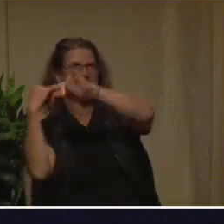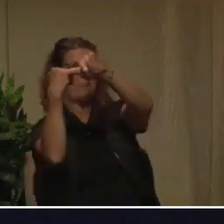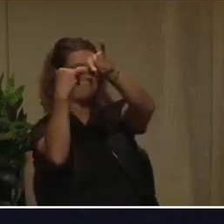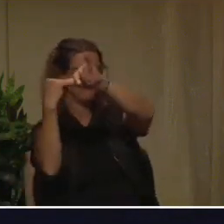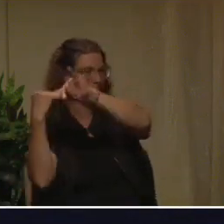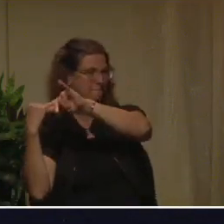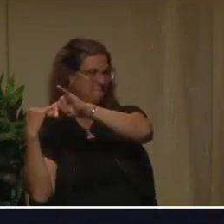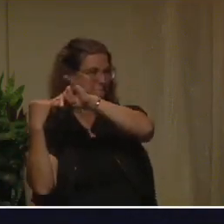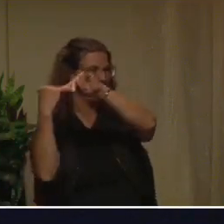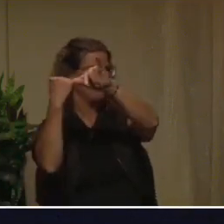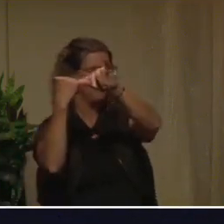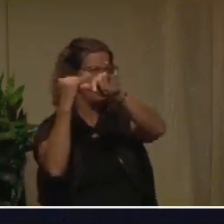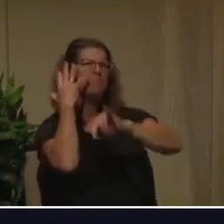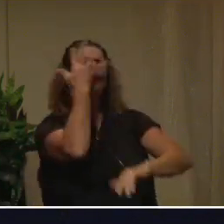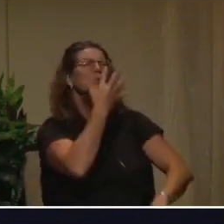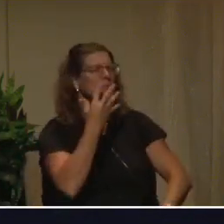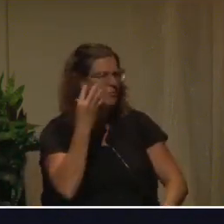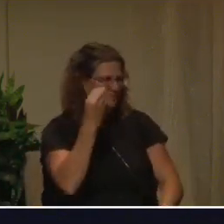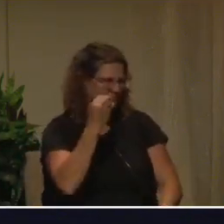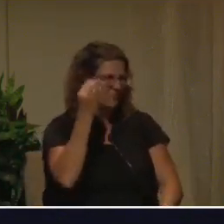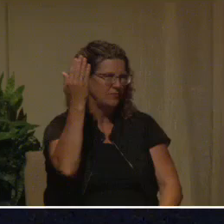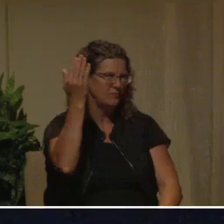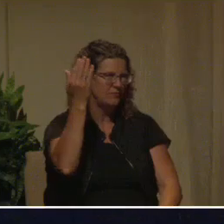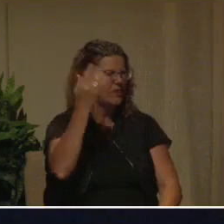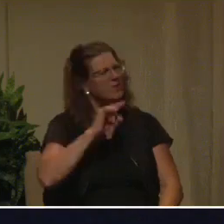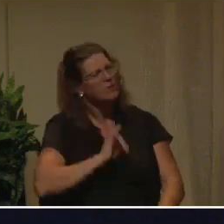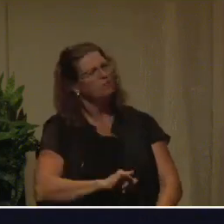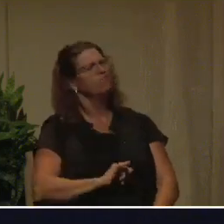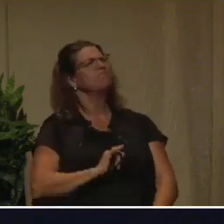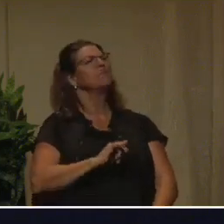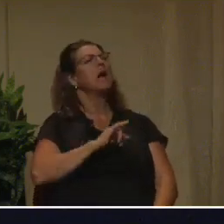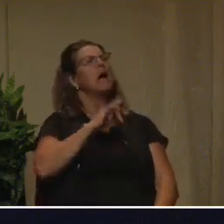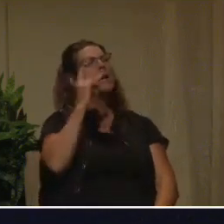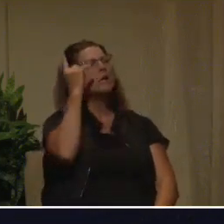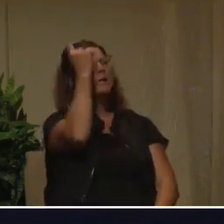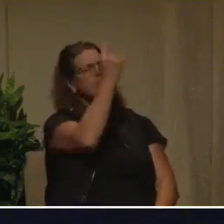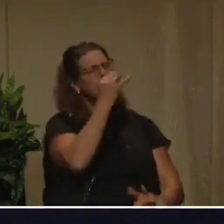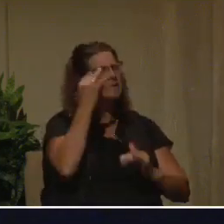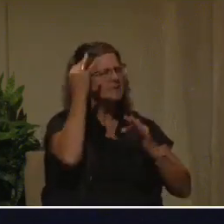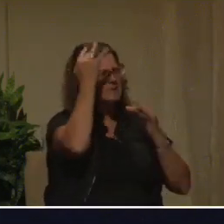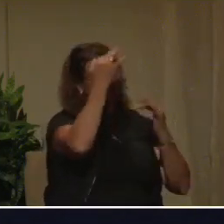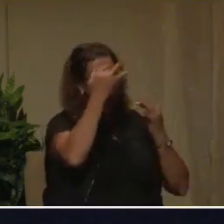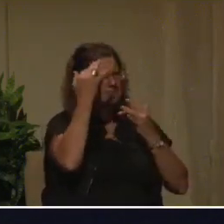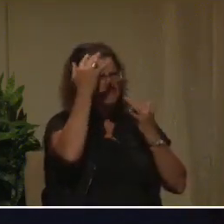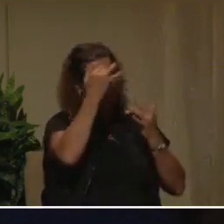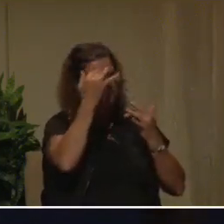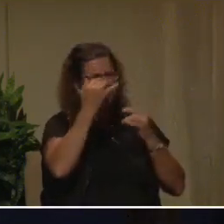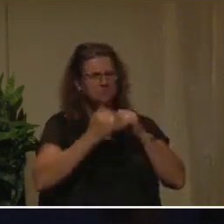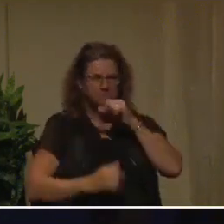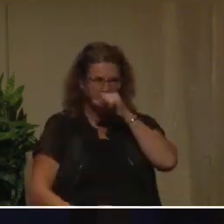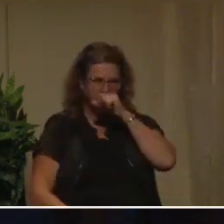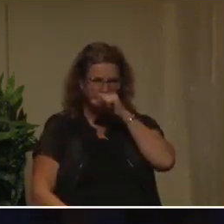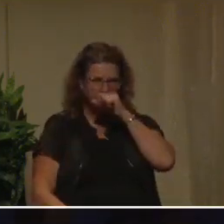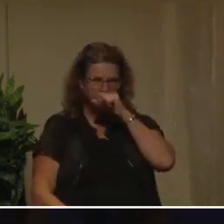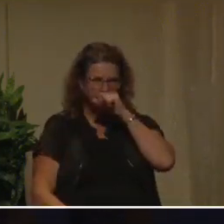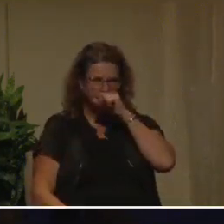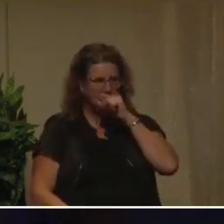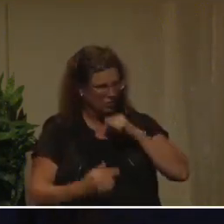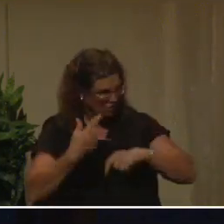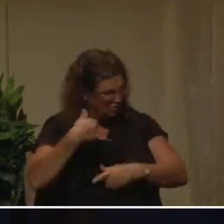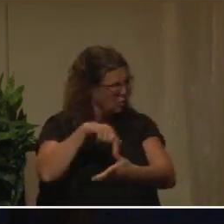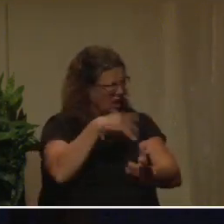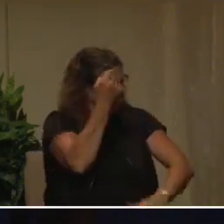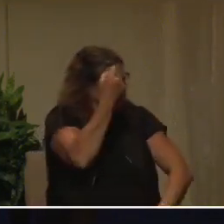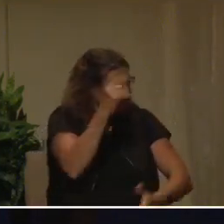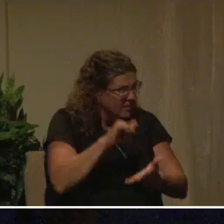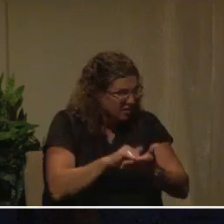Now, I wonder to what extent we really have taken this truth home. You know, maybe you